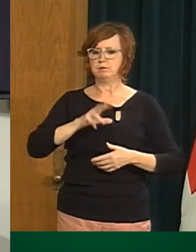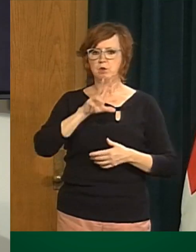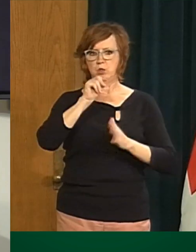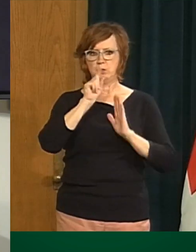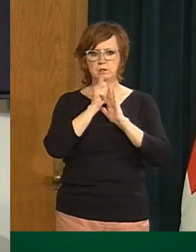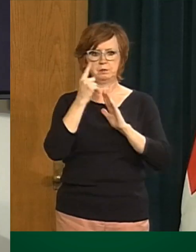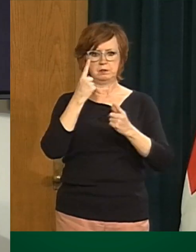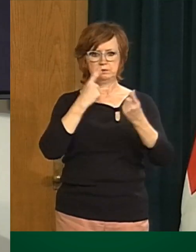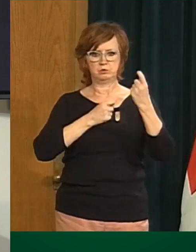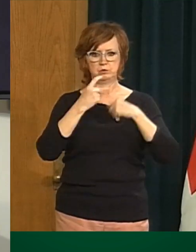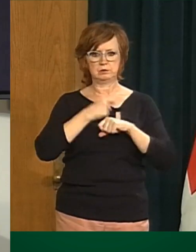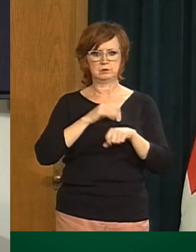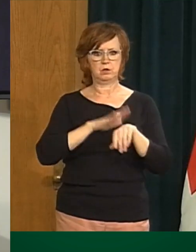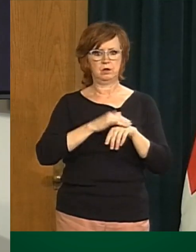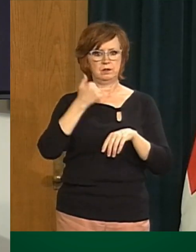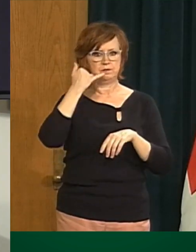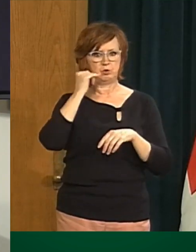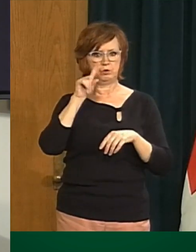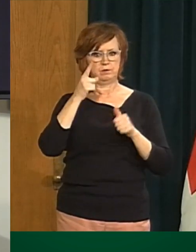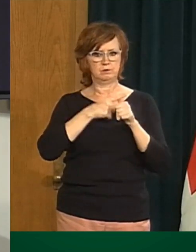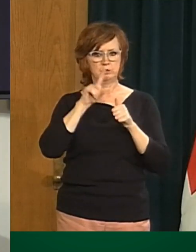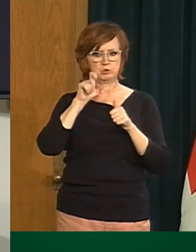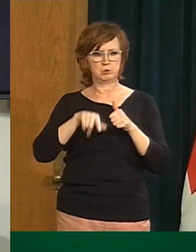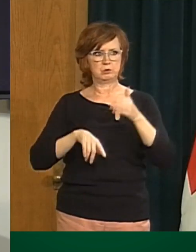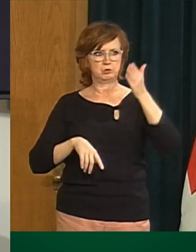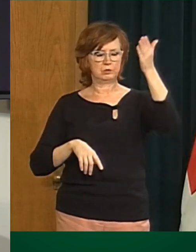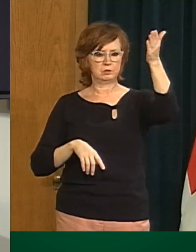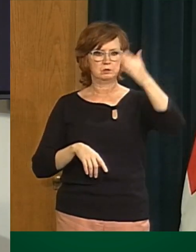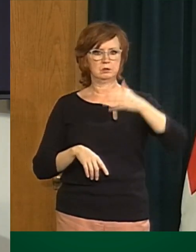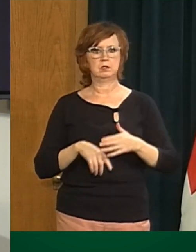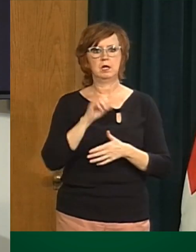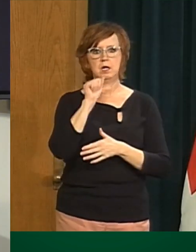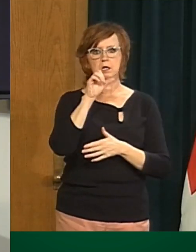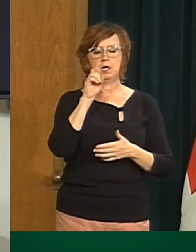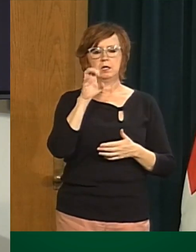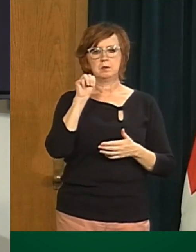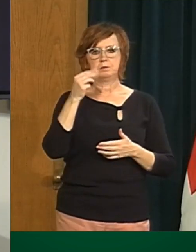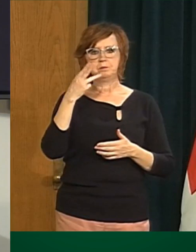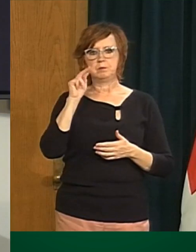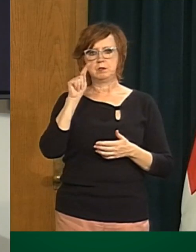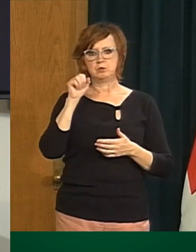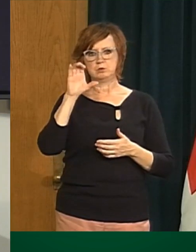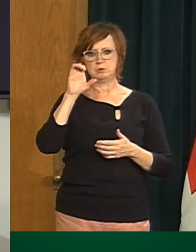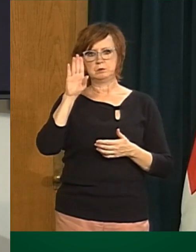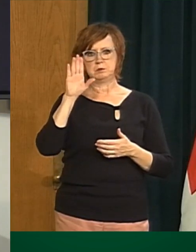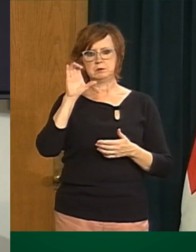We'll take our first question from the phone line operator. We have Adam Hunter with CBC.